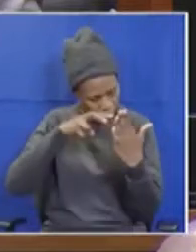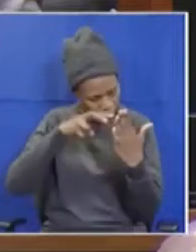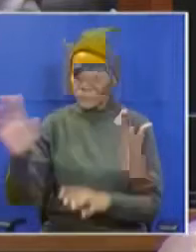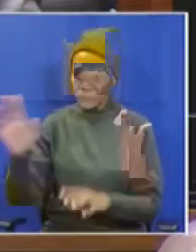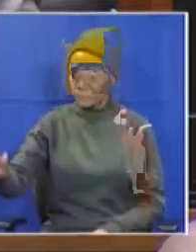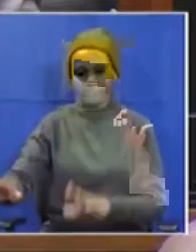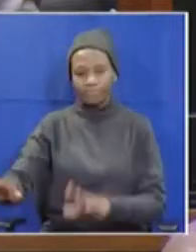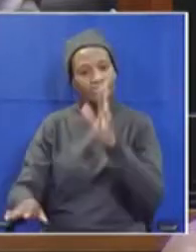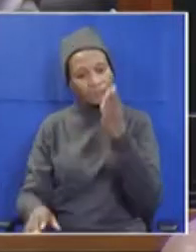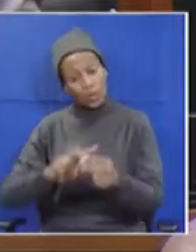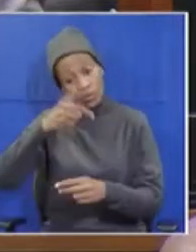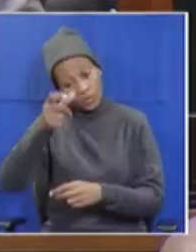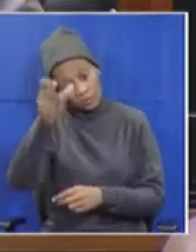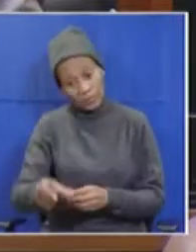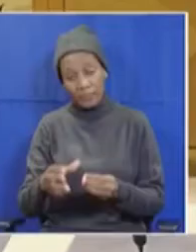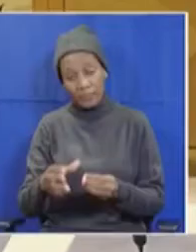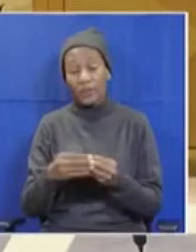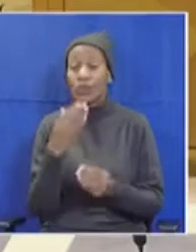The next speaker is Honorable Meshoe.